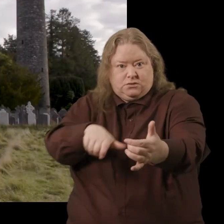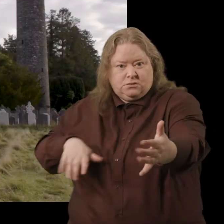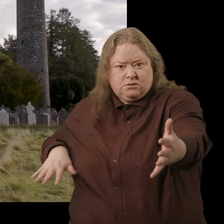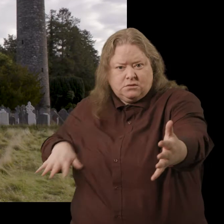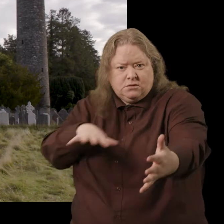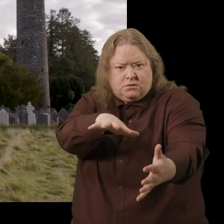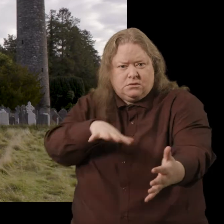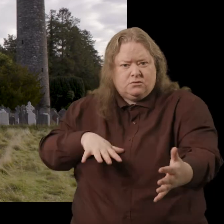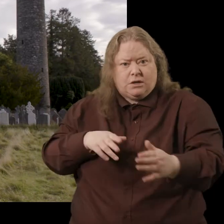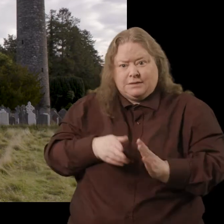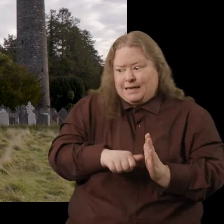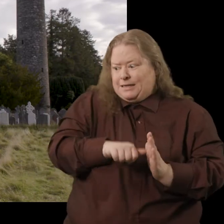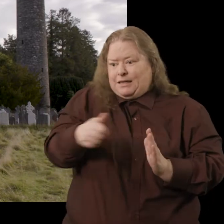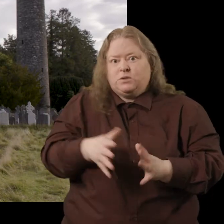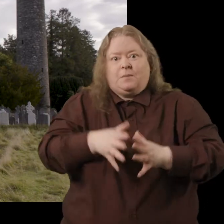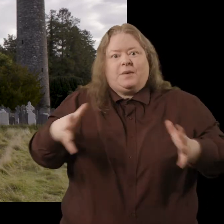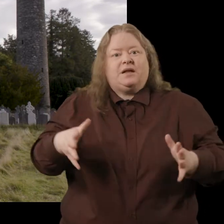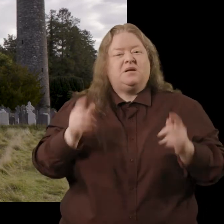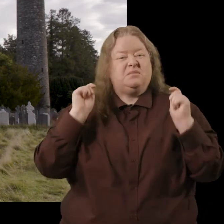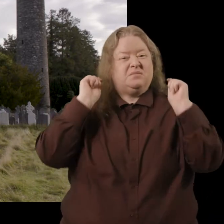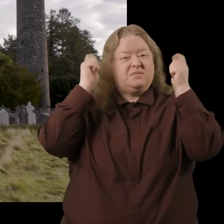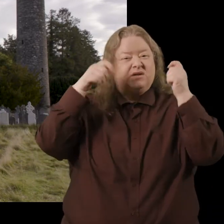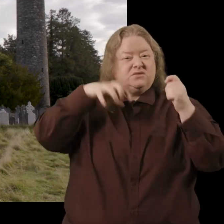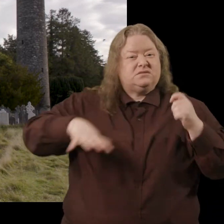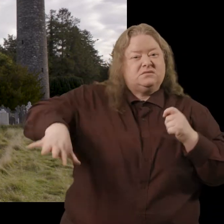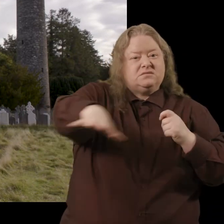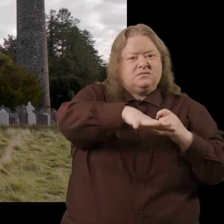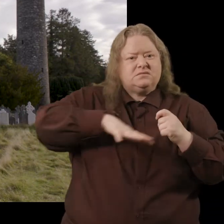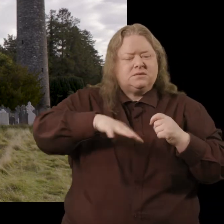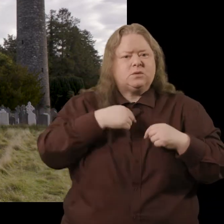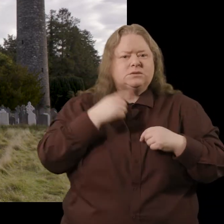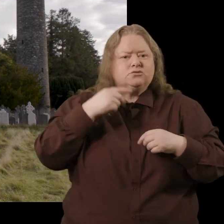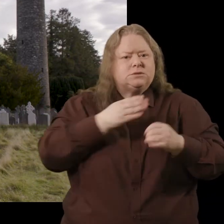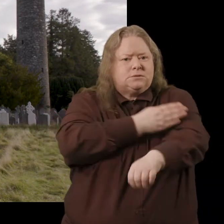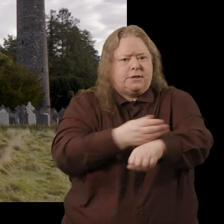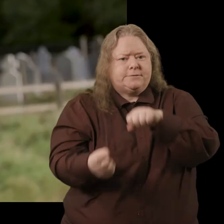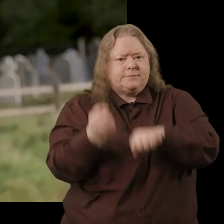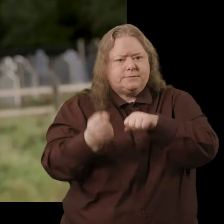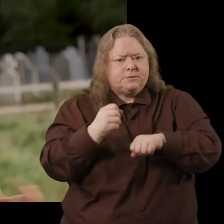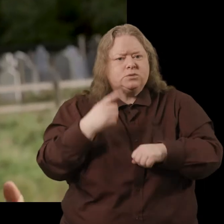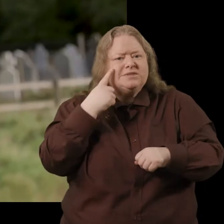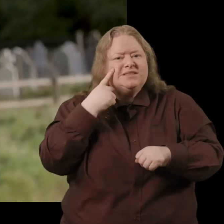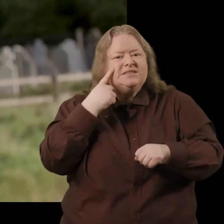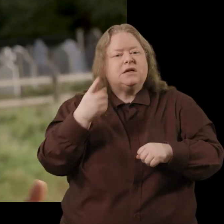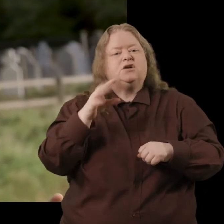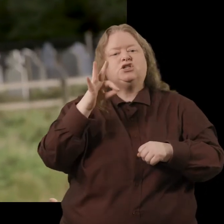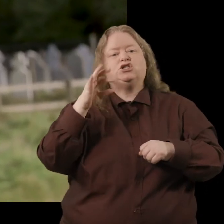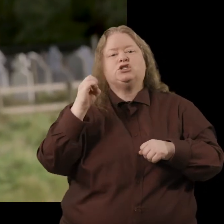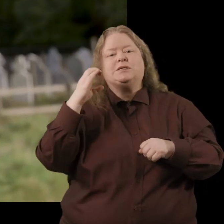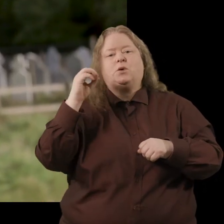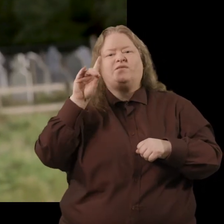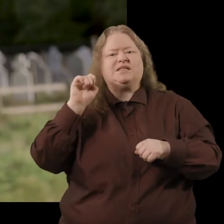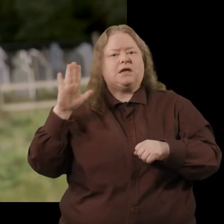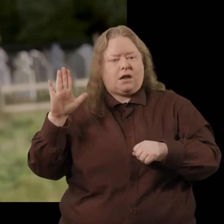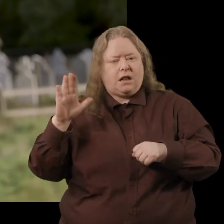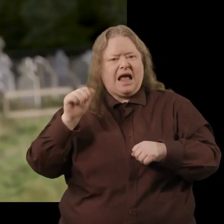the main monastic complex. And we started excavating here in order to test what we call a geophysical anomaly, something